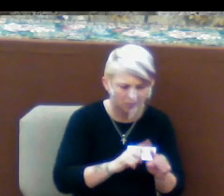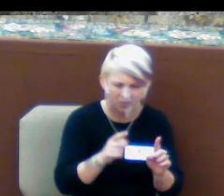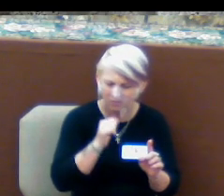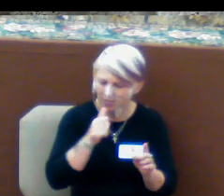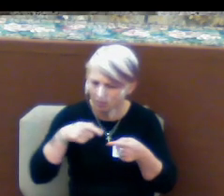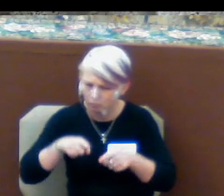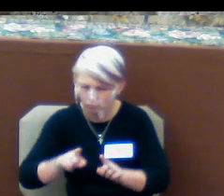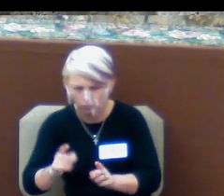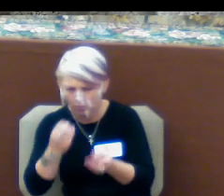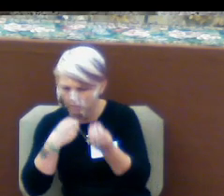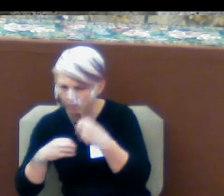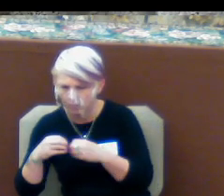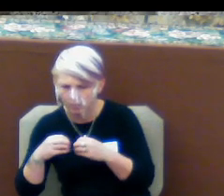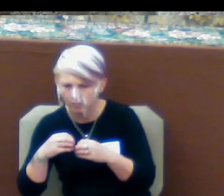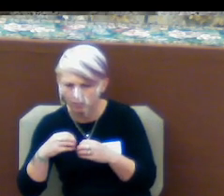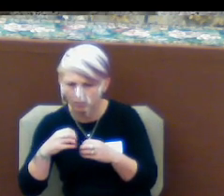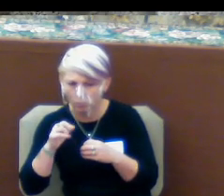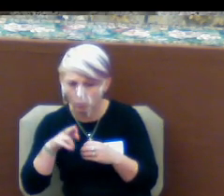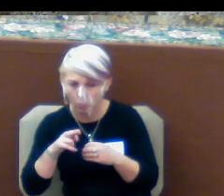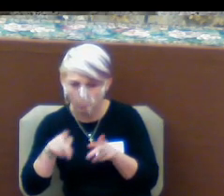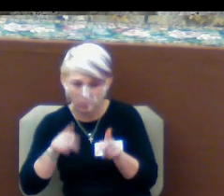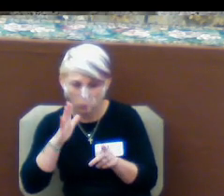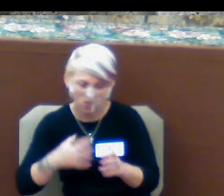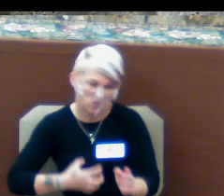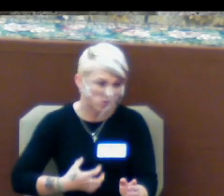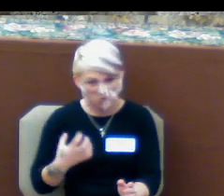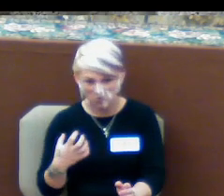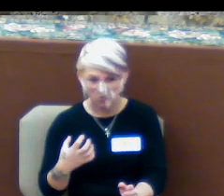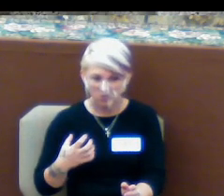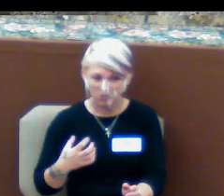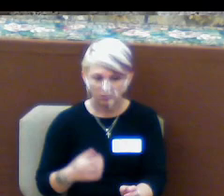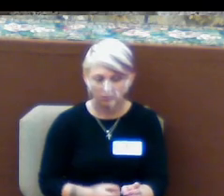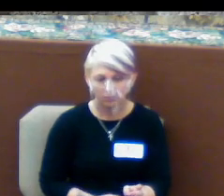during the feast, lest there will be an uproar among the people."